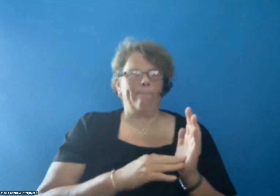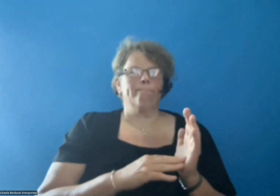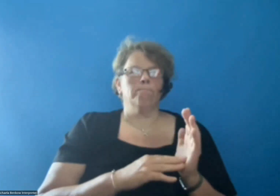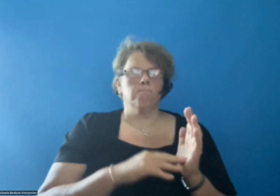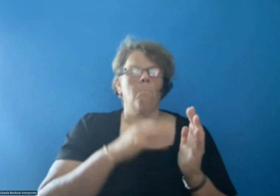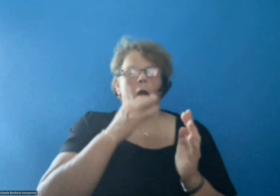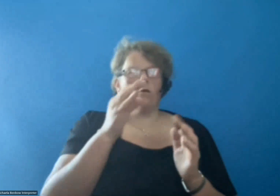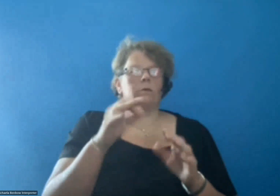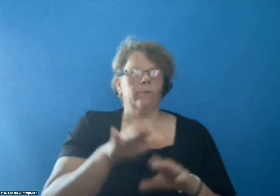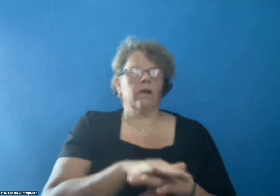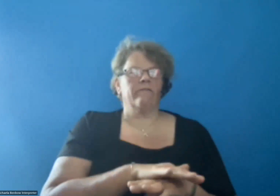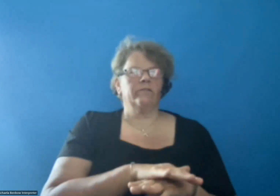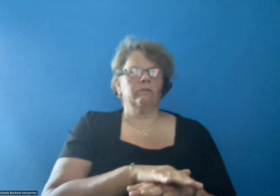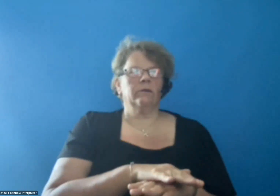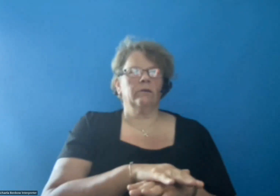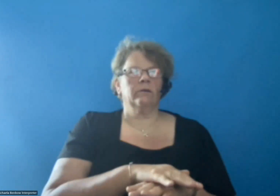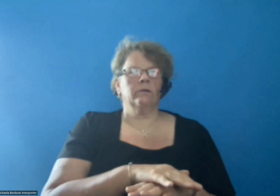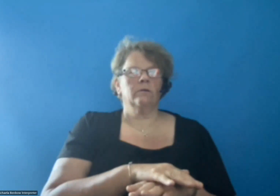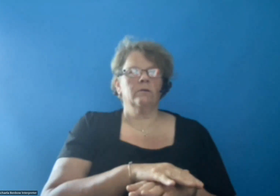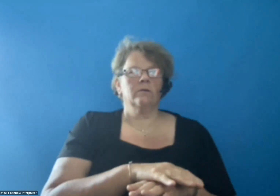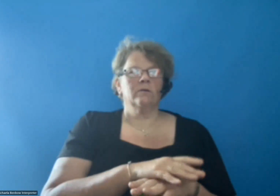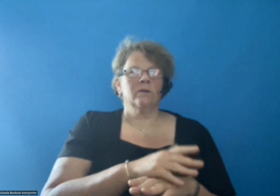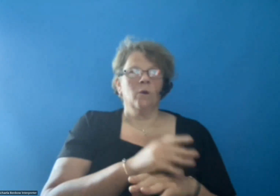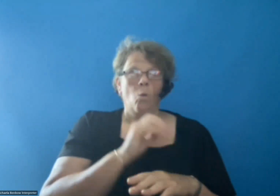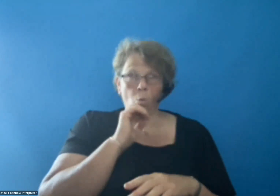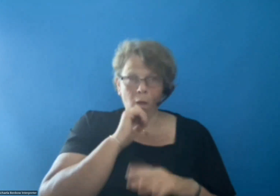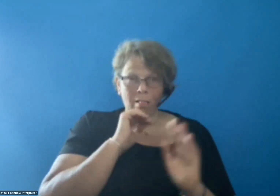will services still have to be put out to tender?